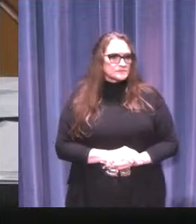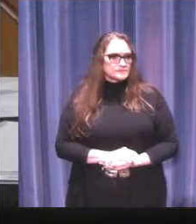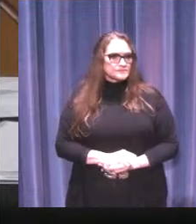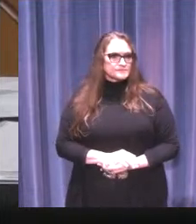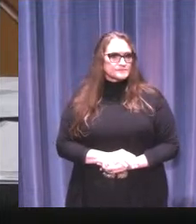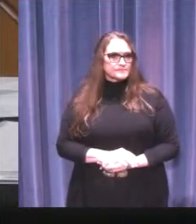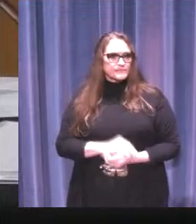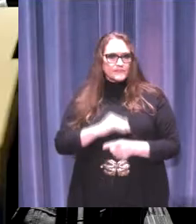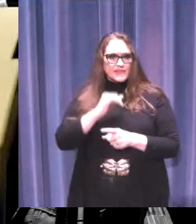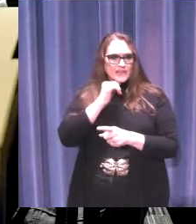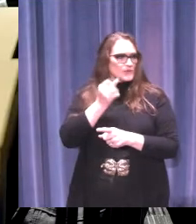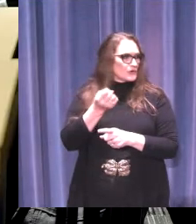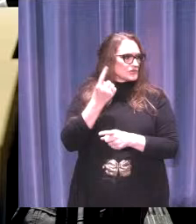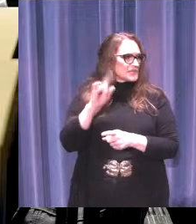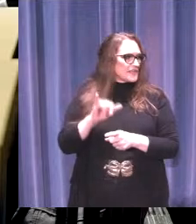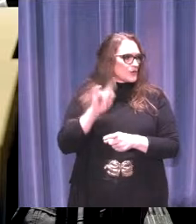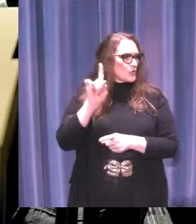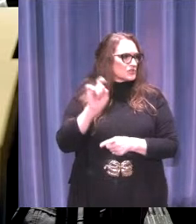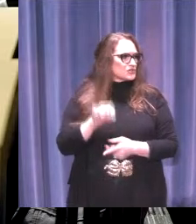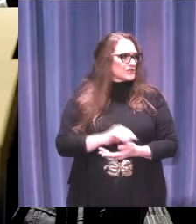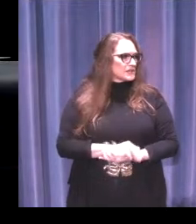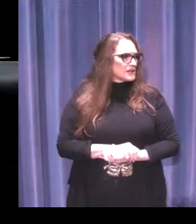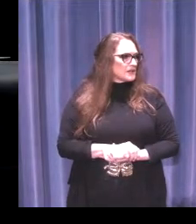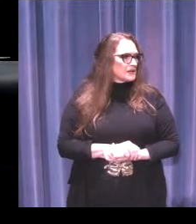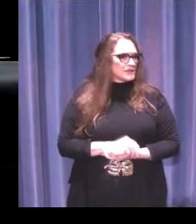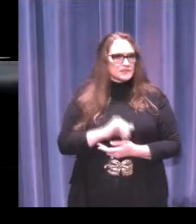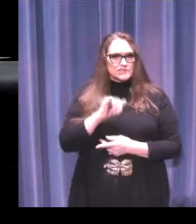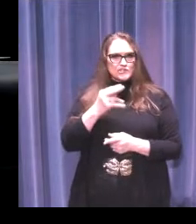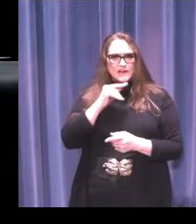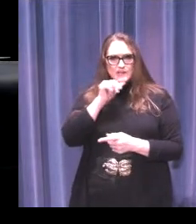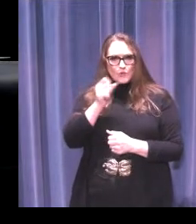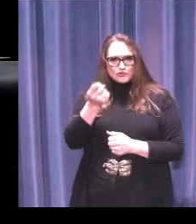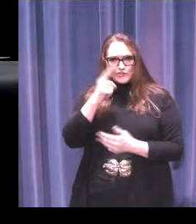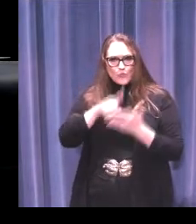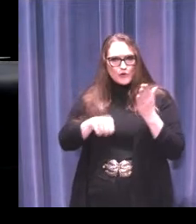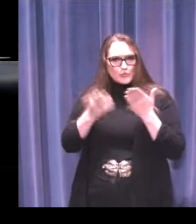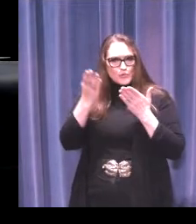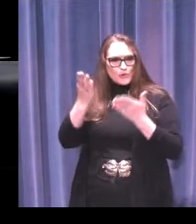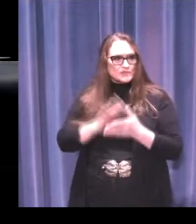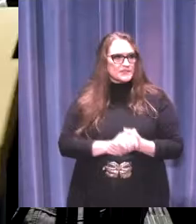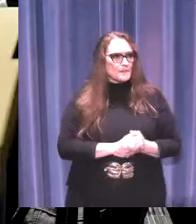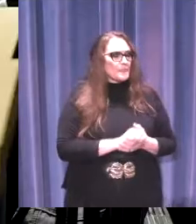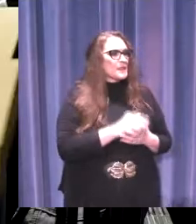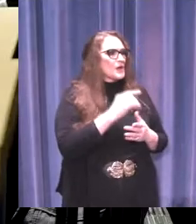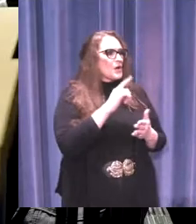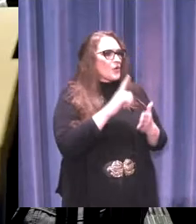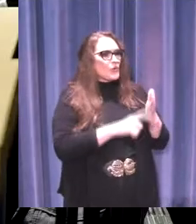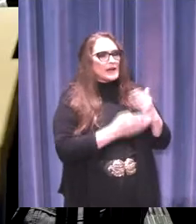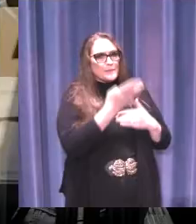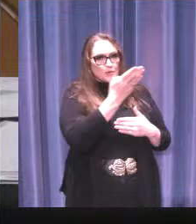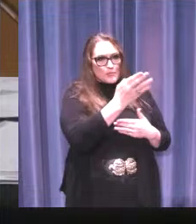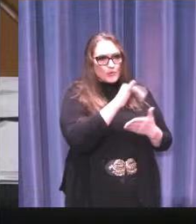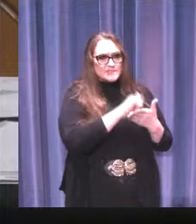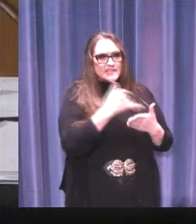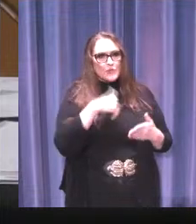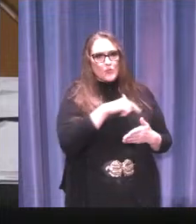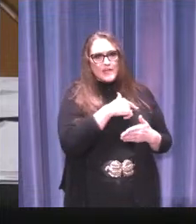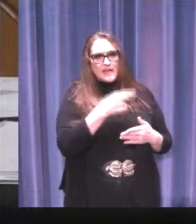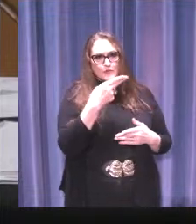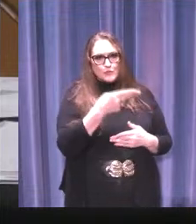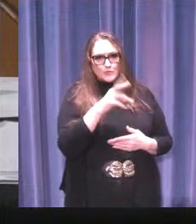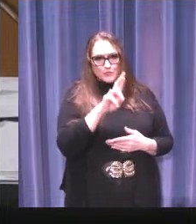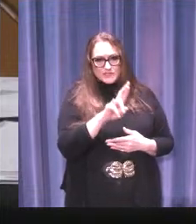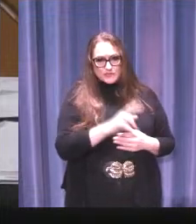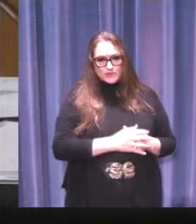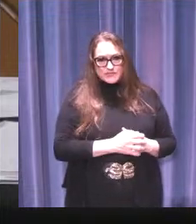I don't understand the question. I don't understand what you're proposing. What I'm proposing is we have human